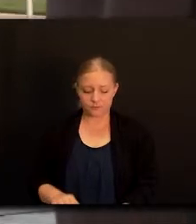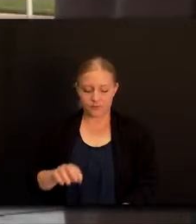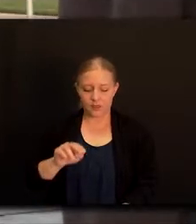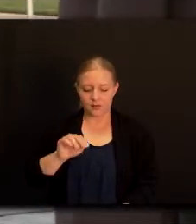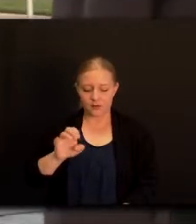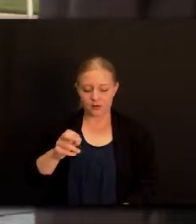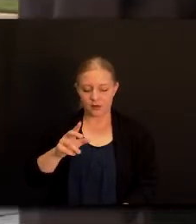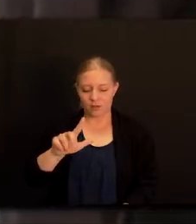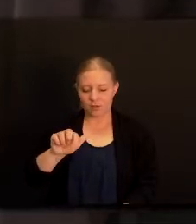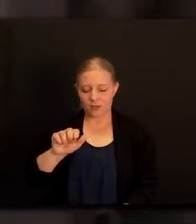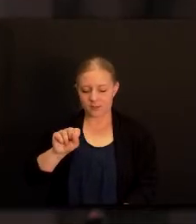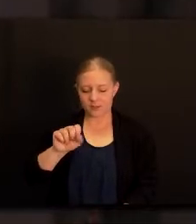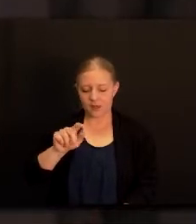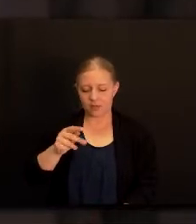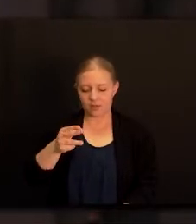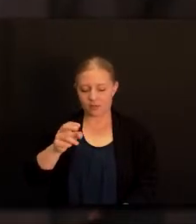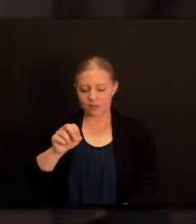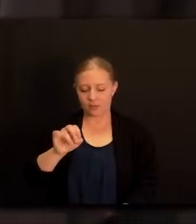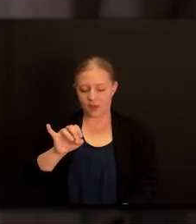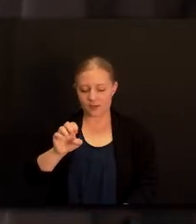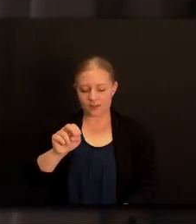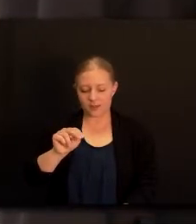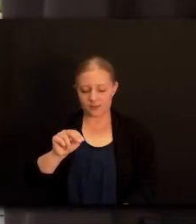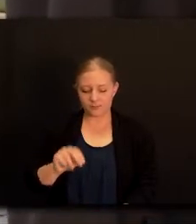Nicholas John Tyson.